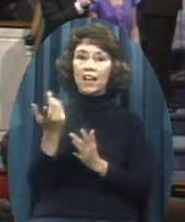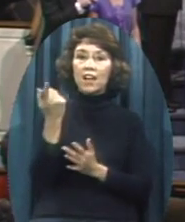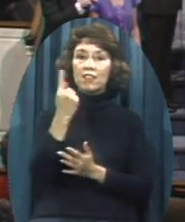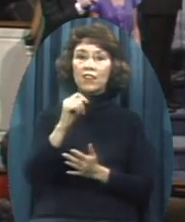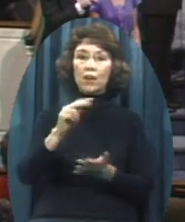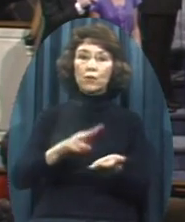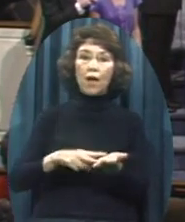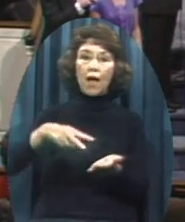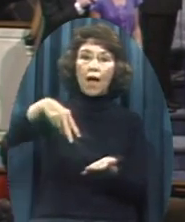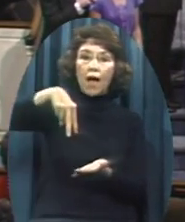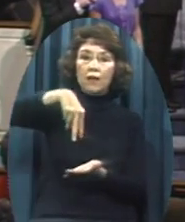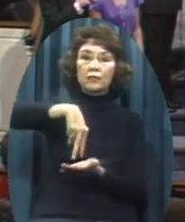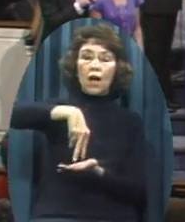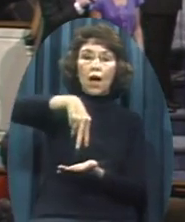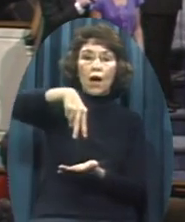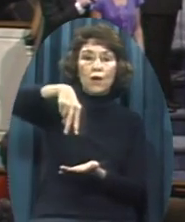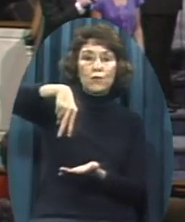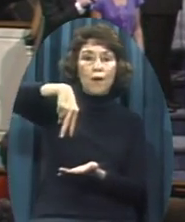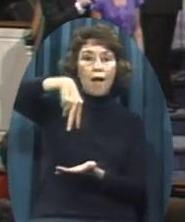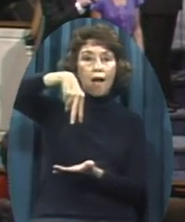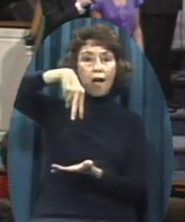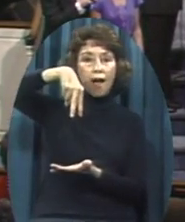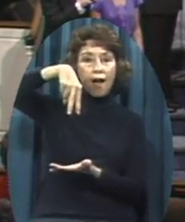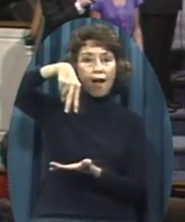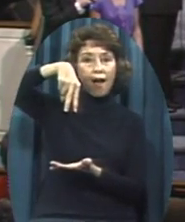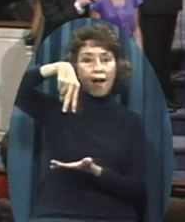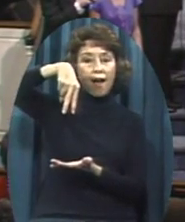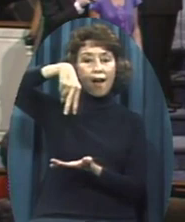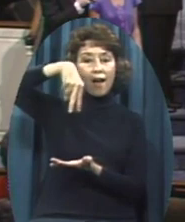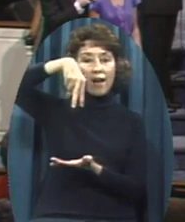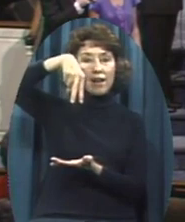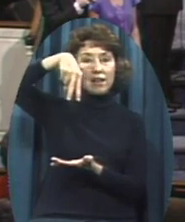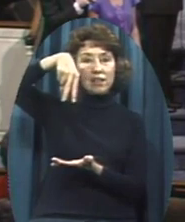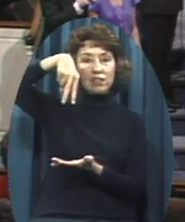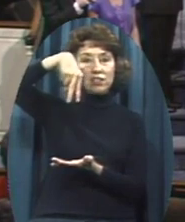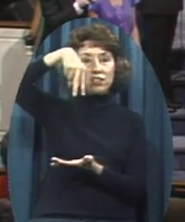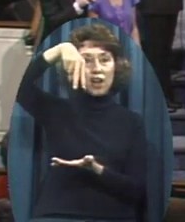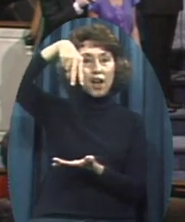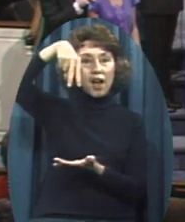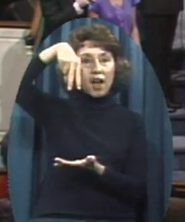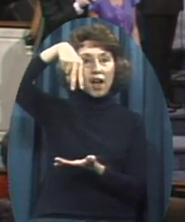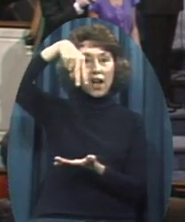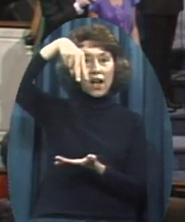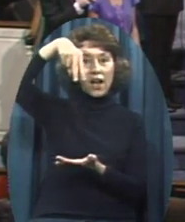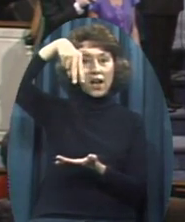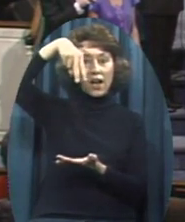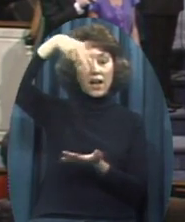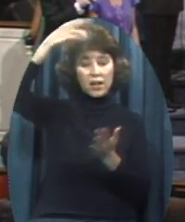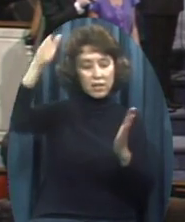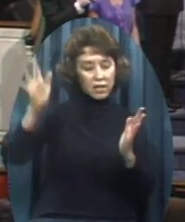Jesus, the resurrection.